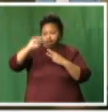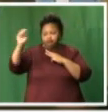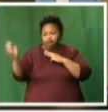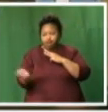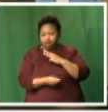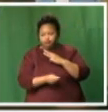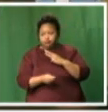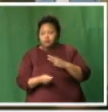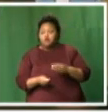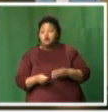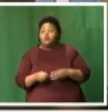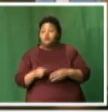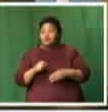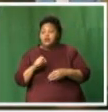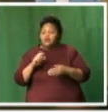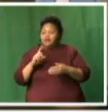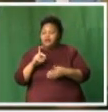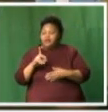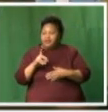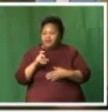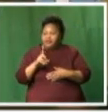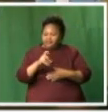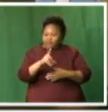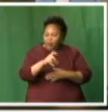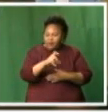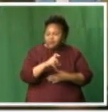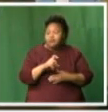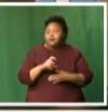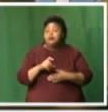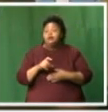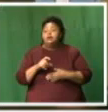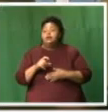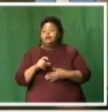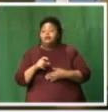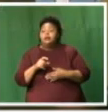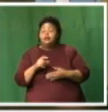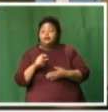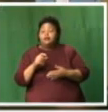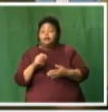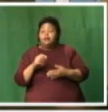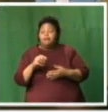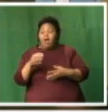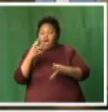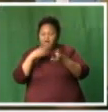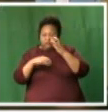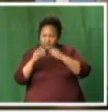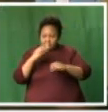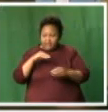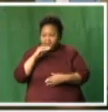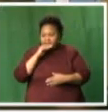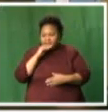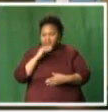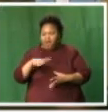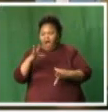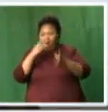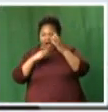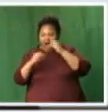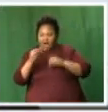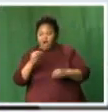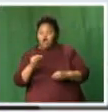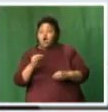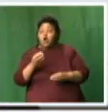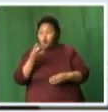balithole ekudleni basalungiselela umdlalo wabo nelive lePakistan we-first test. Kubikwa ukuthi lo mdlalo emkhathini walamakhethelo